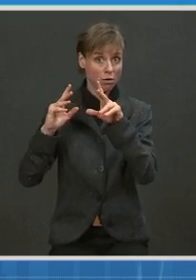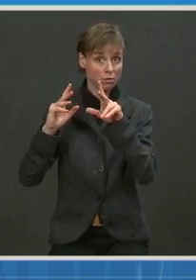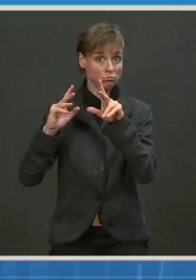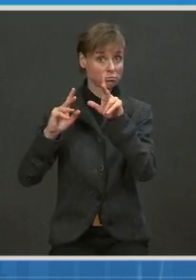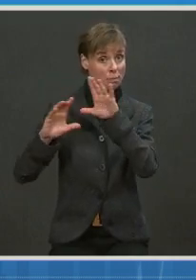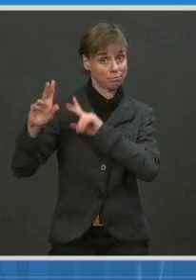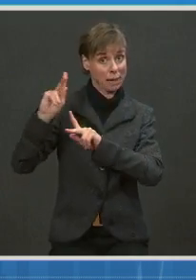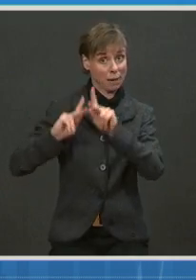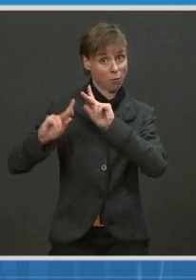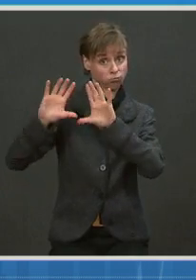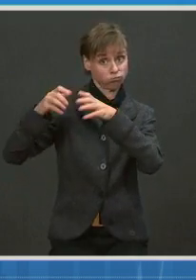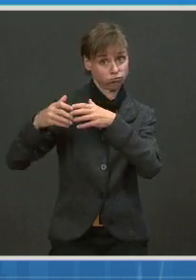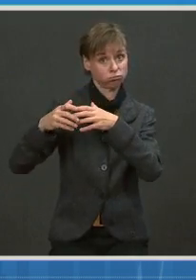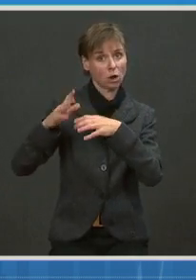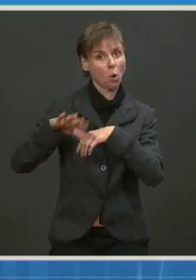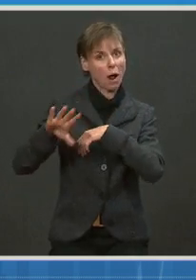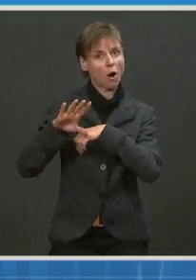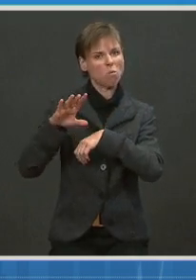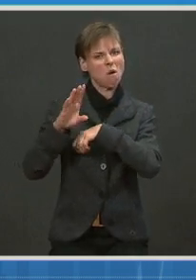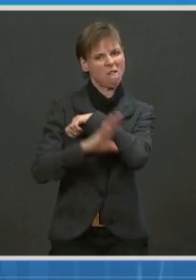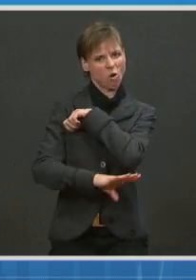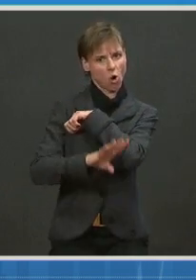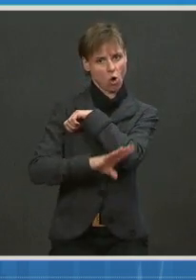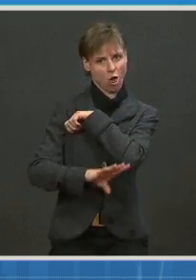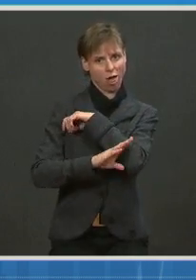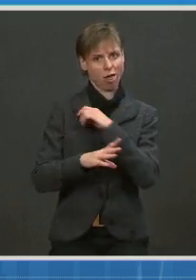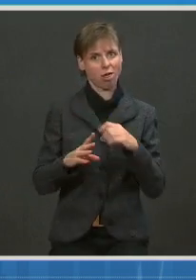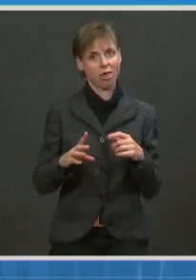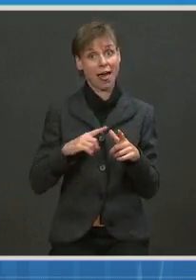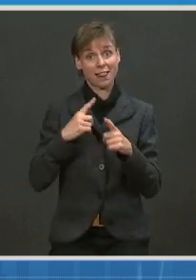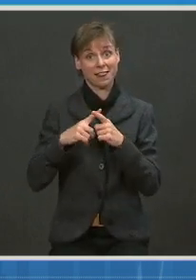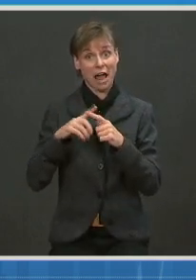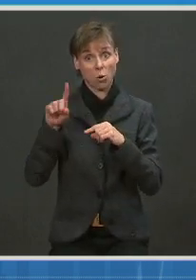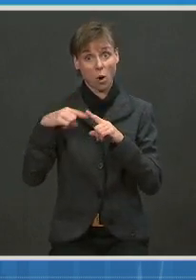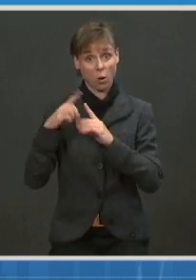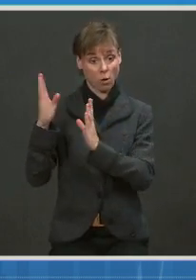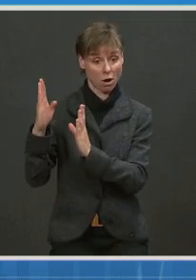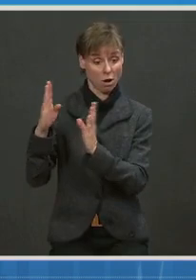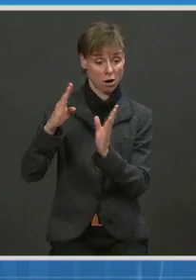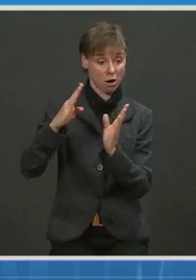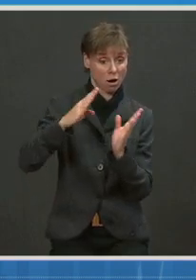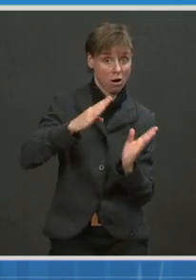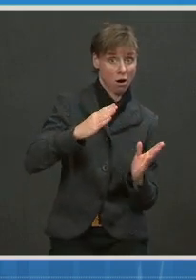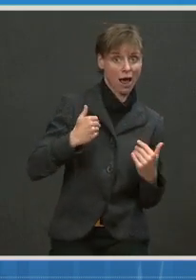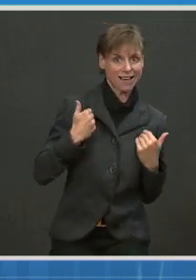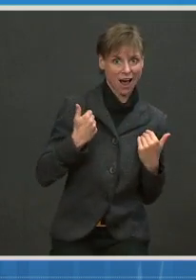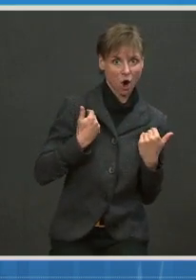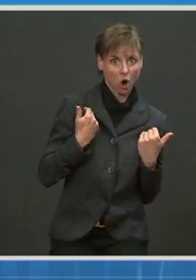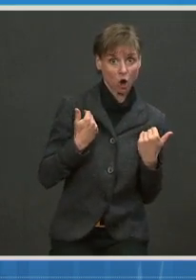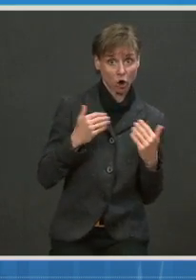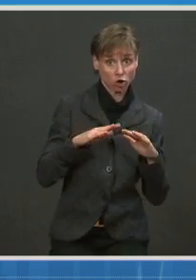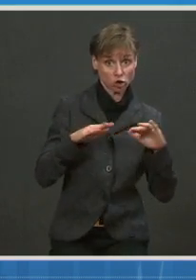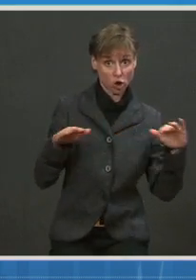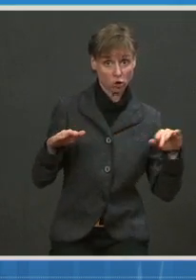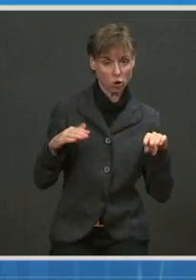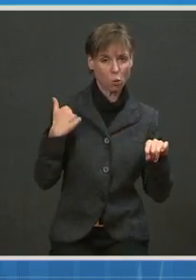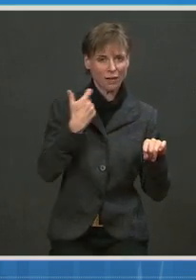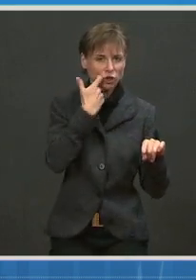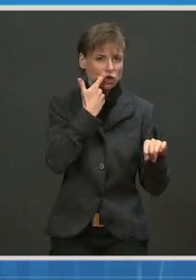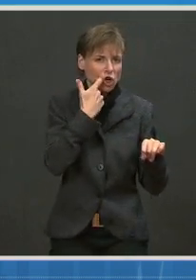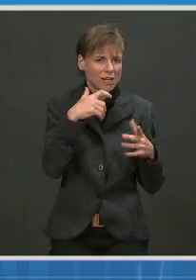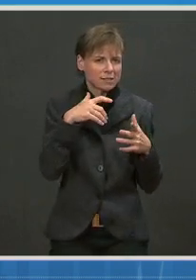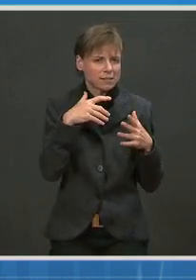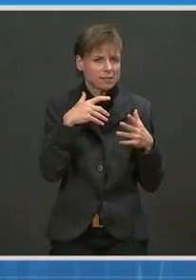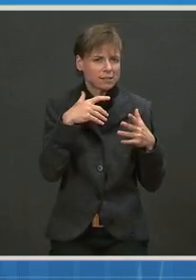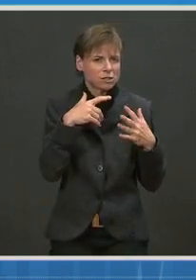fall. And when you do an age de-escalation in younger children, we just started a study with Moderna literally